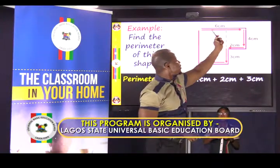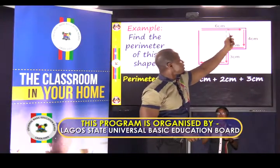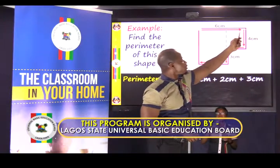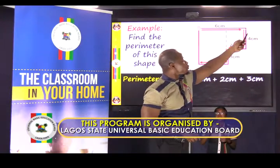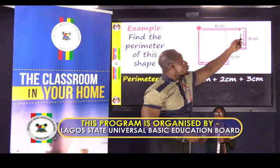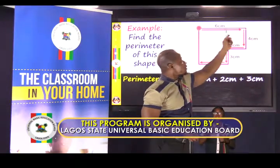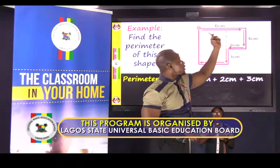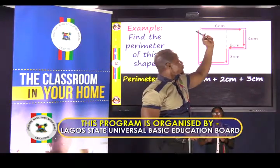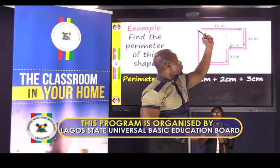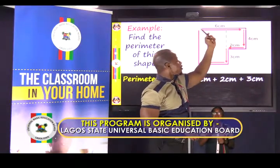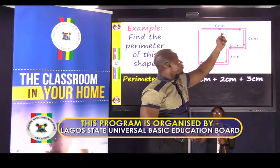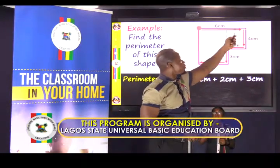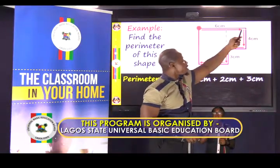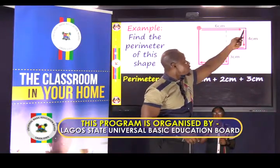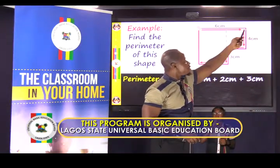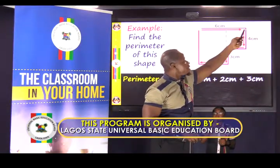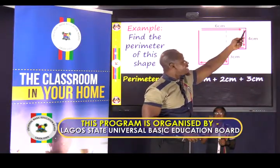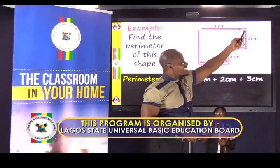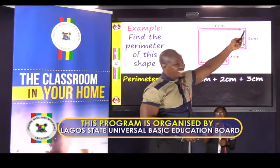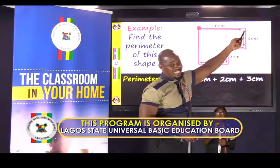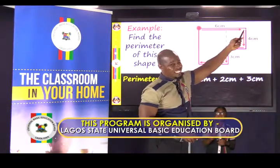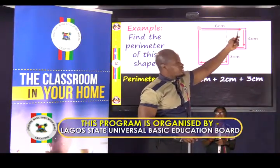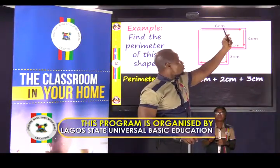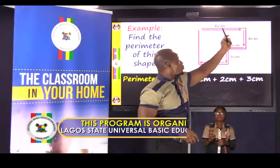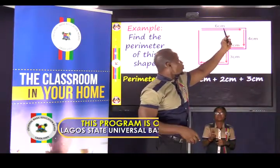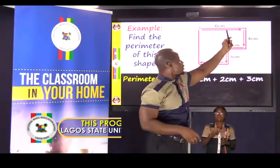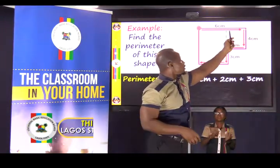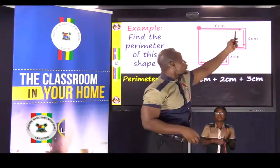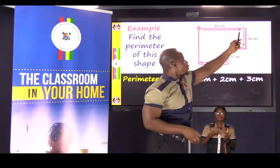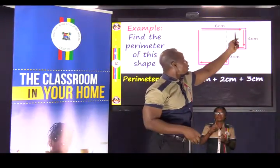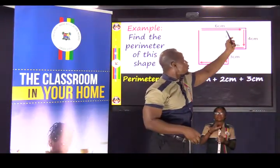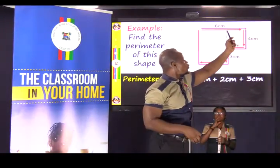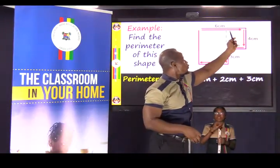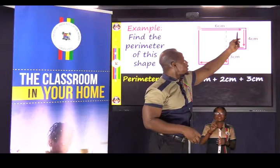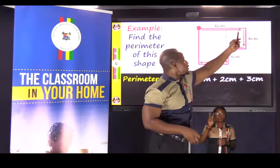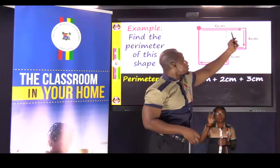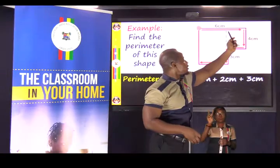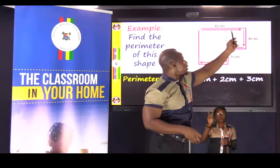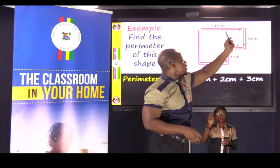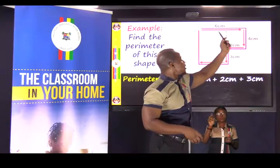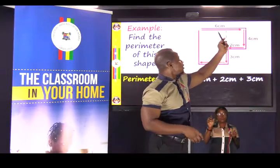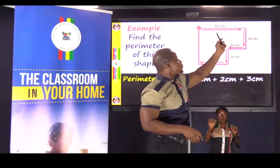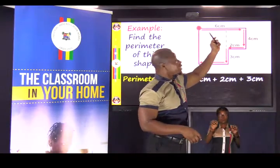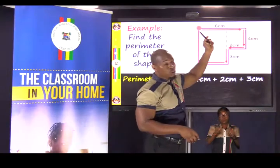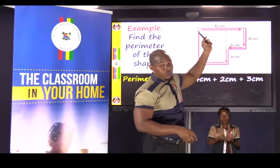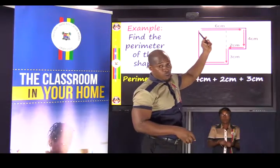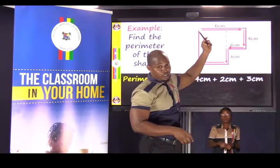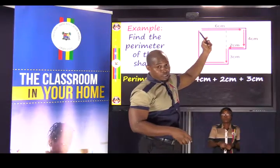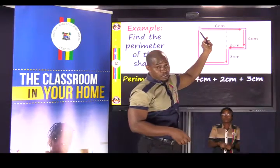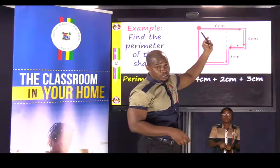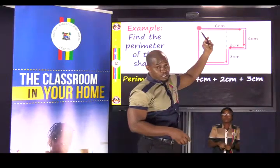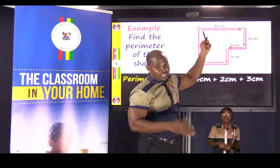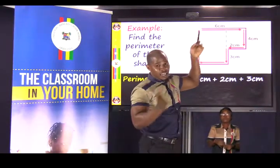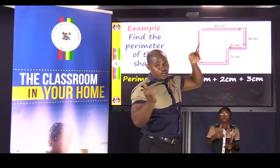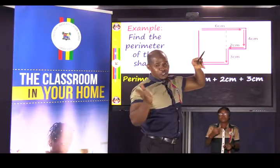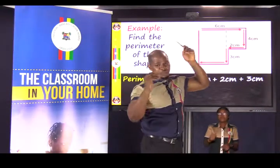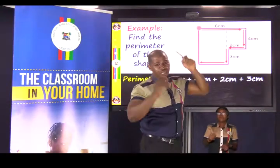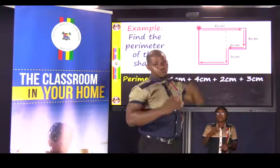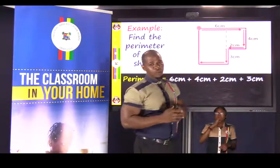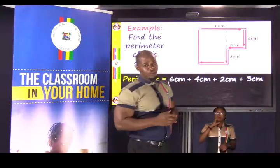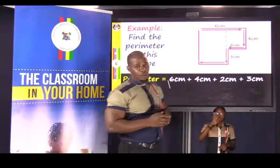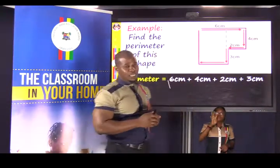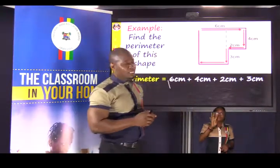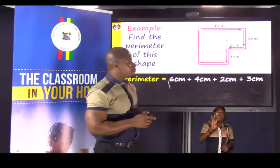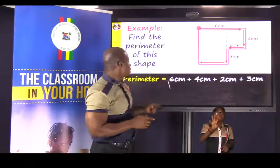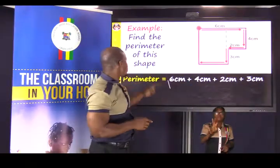centimeters and everything is supposed to be 6 from here to here is 6. So this one is 2 centimeters. The remaining will be what? The